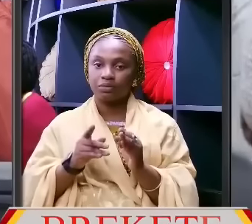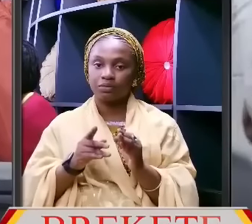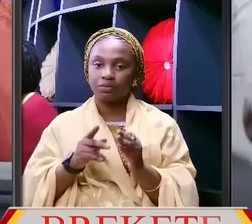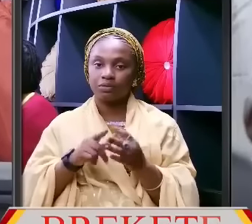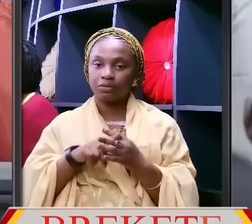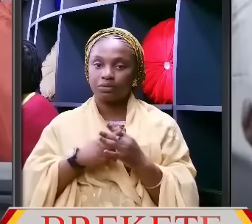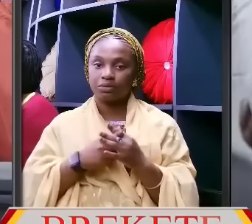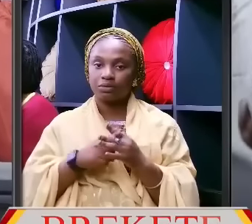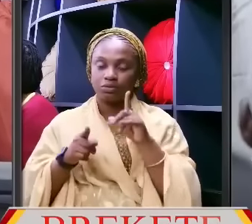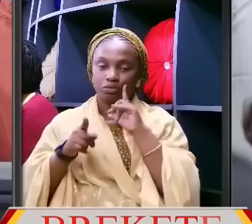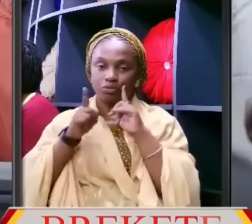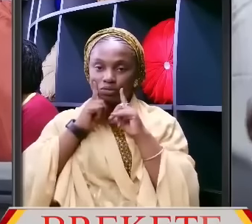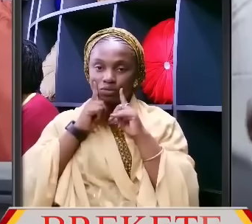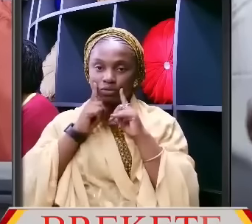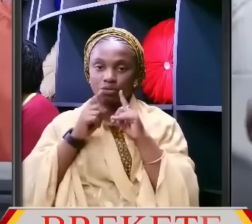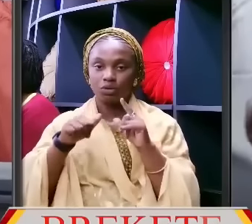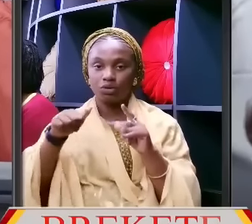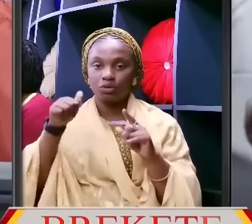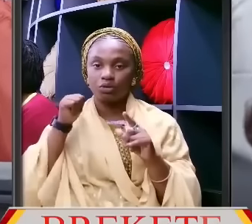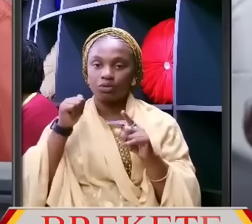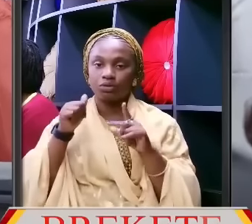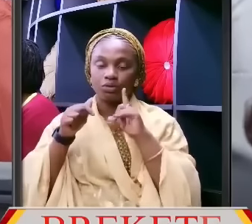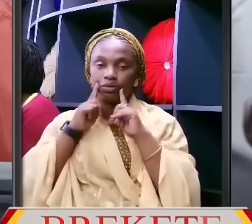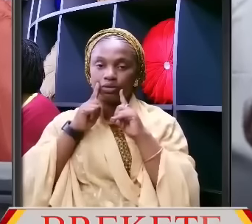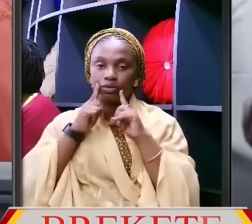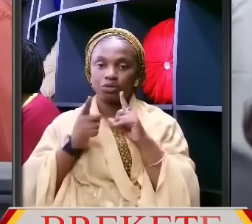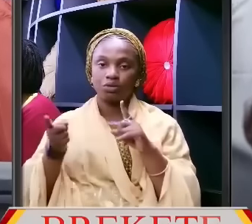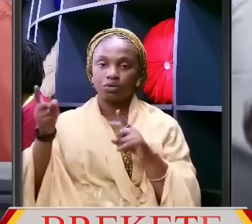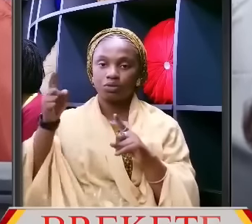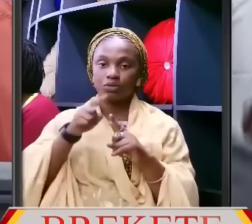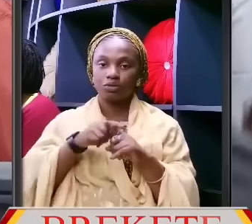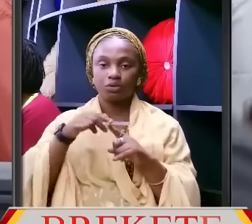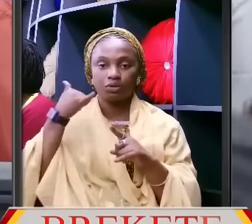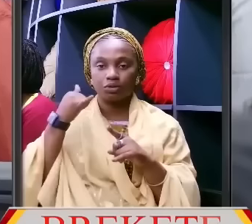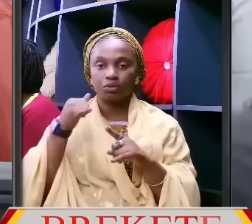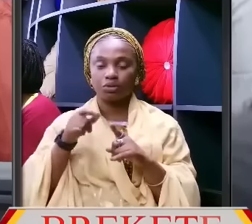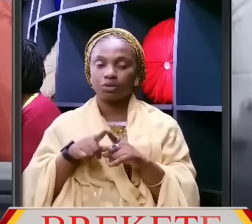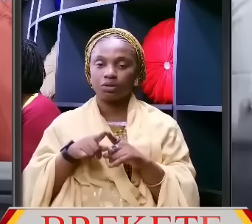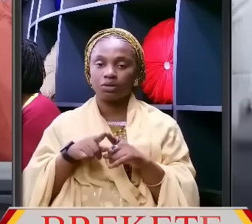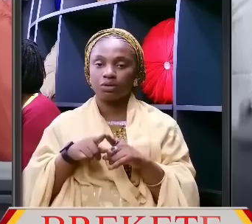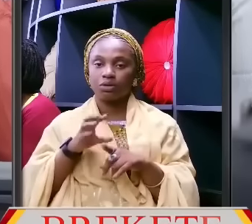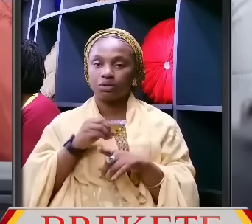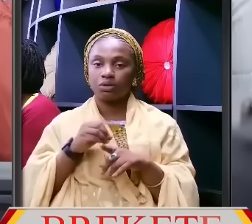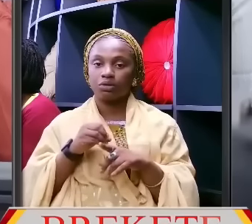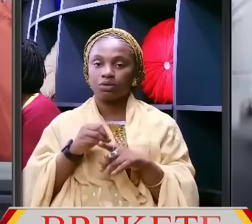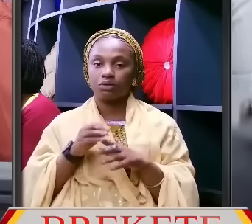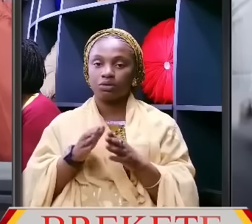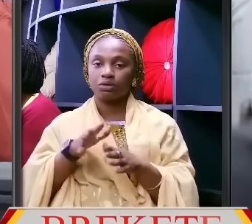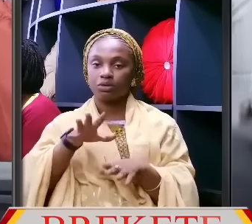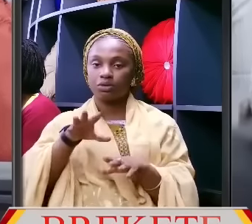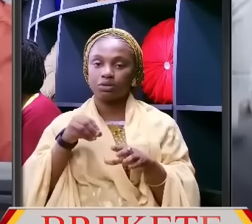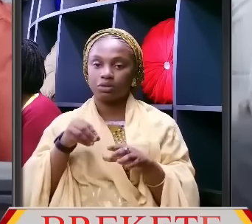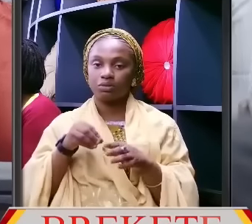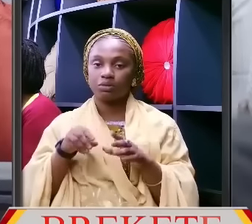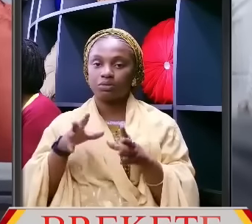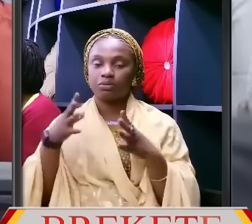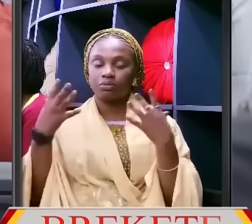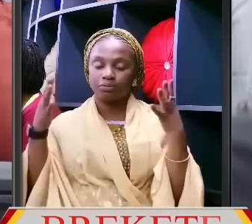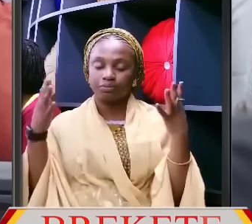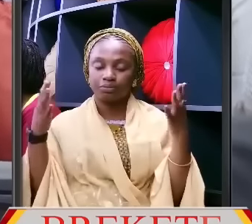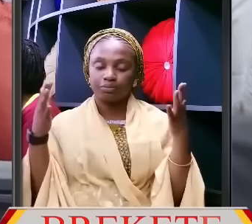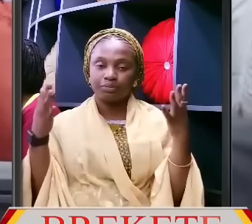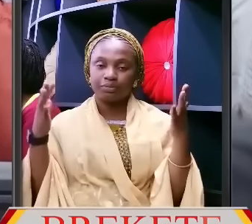talk until they call her. And she honor the husband brother. Make we appreciate